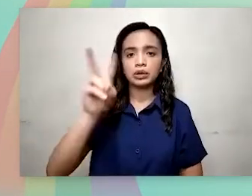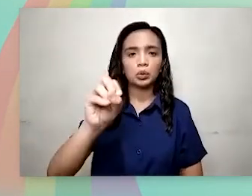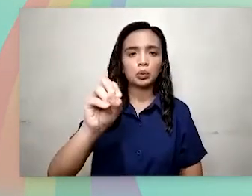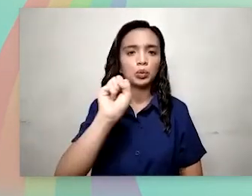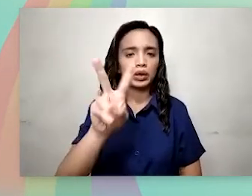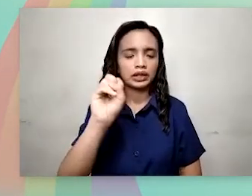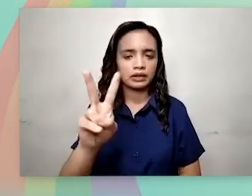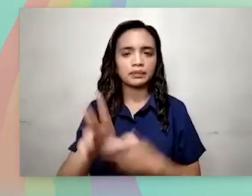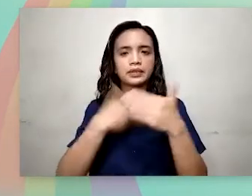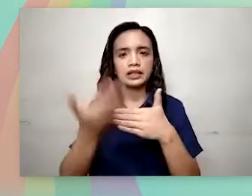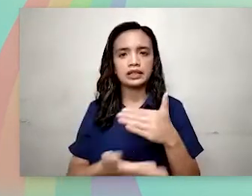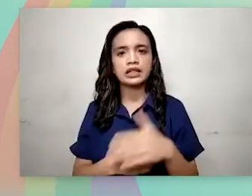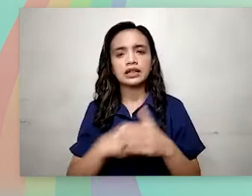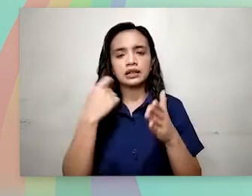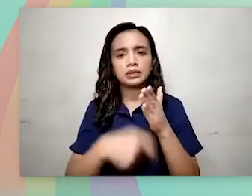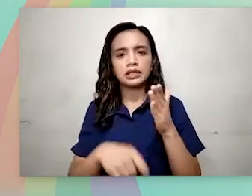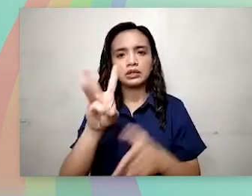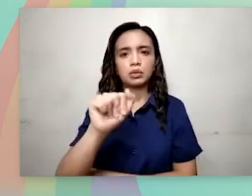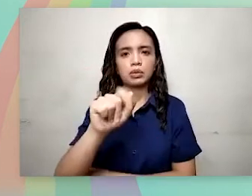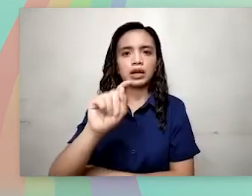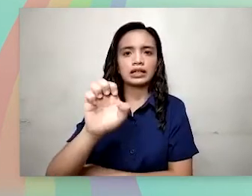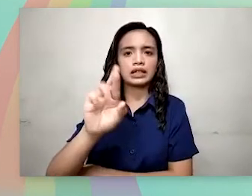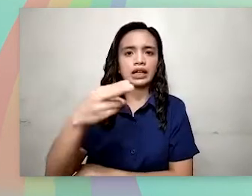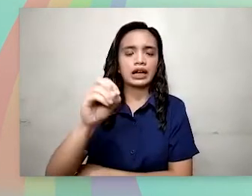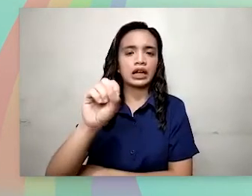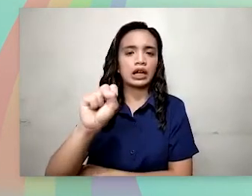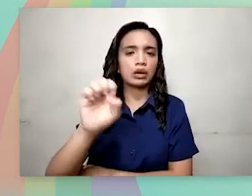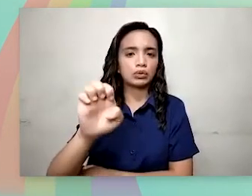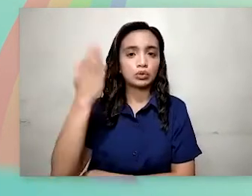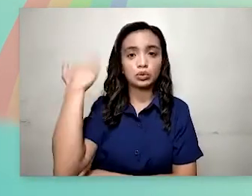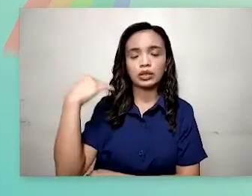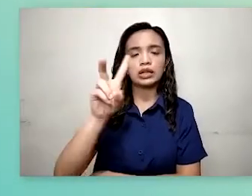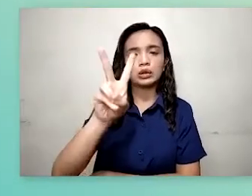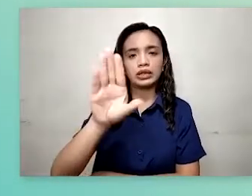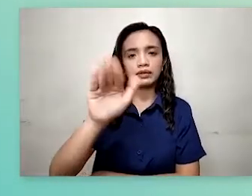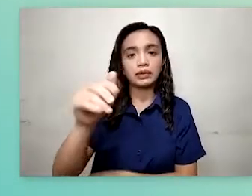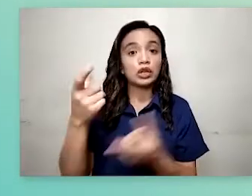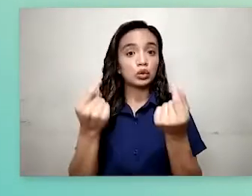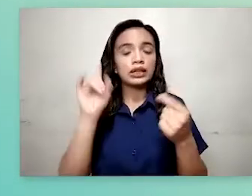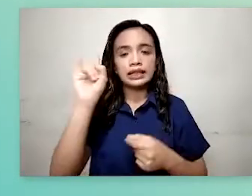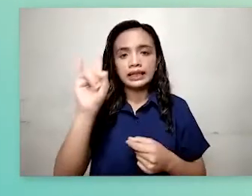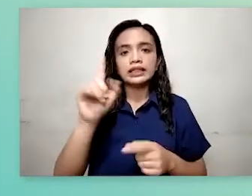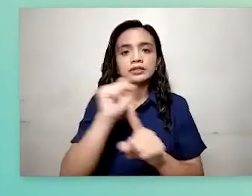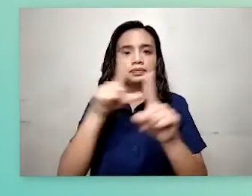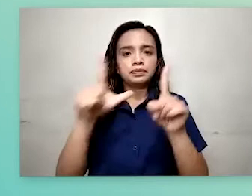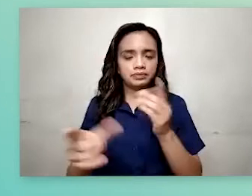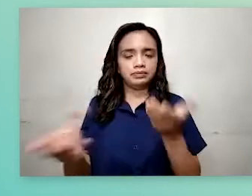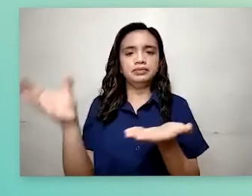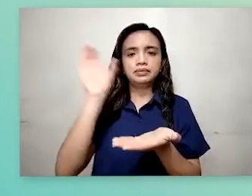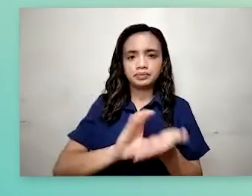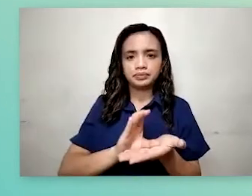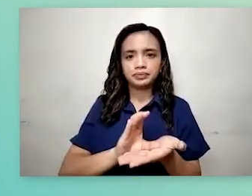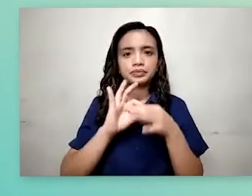from Ernst & Young way back in 2012 and from PricewaterhouseCoopers in 2015, as well as in promoting social